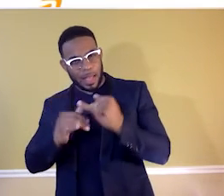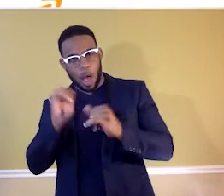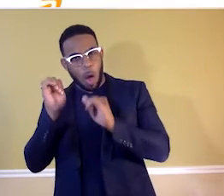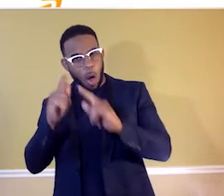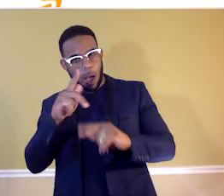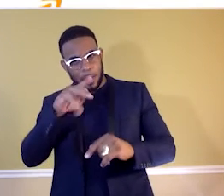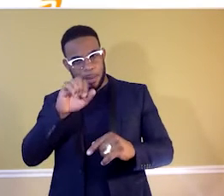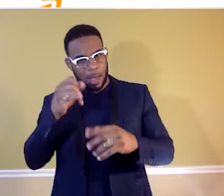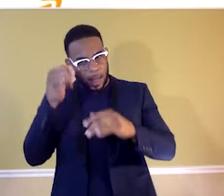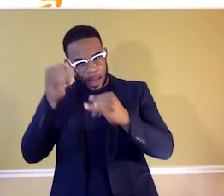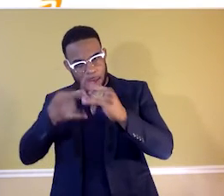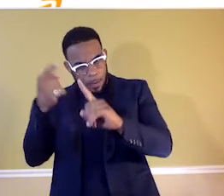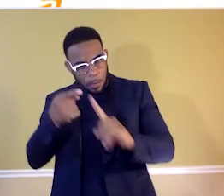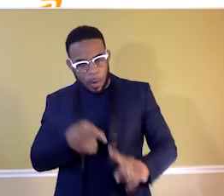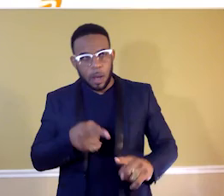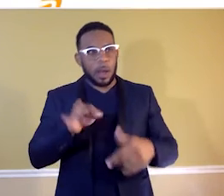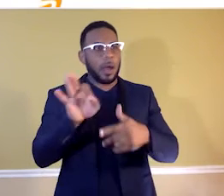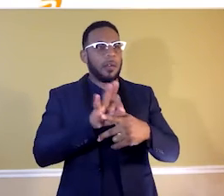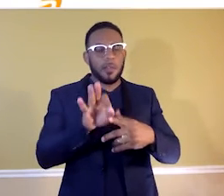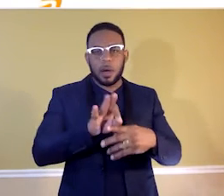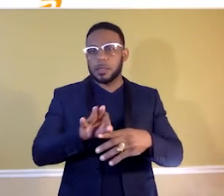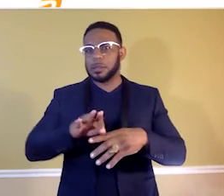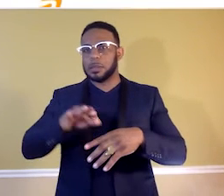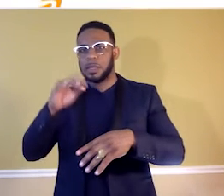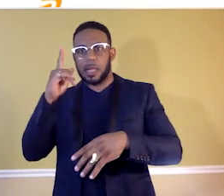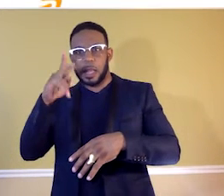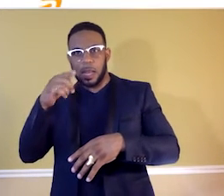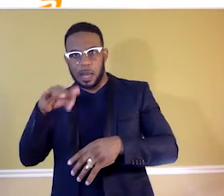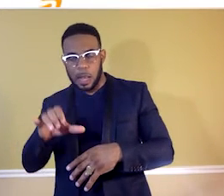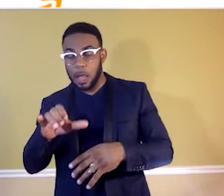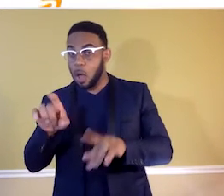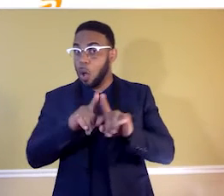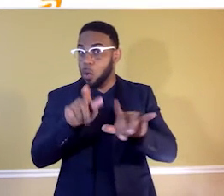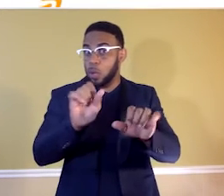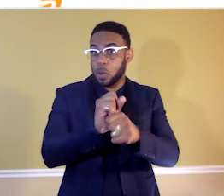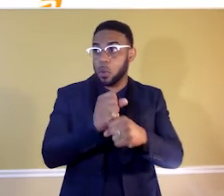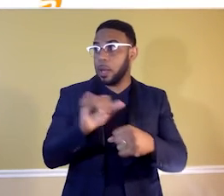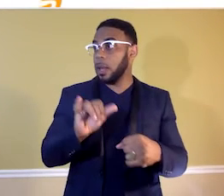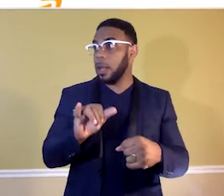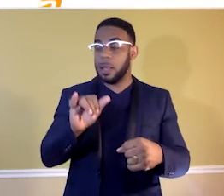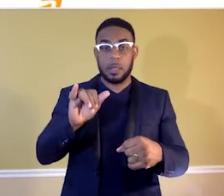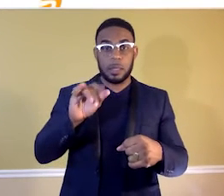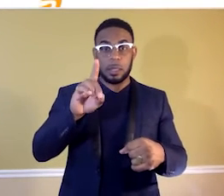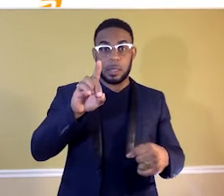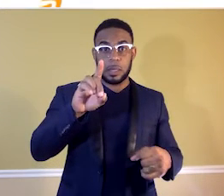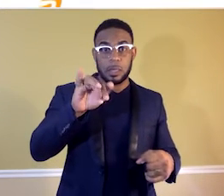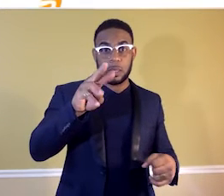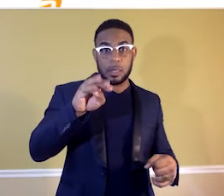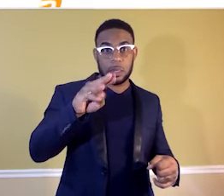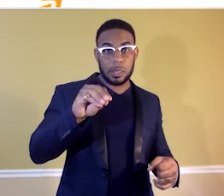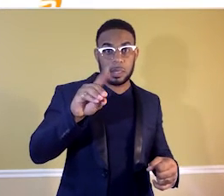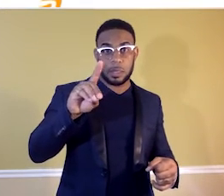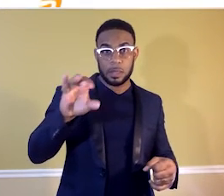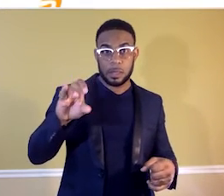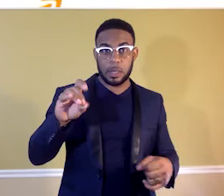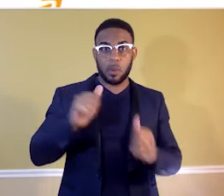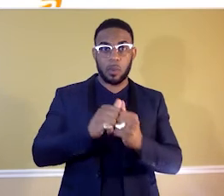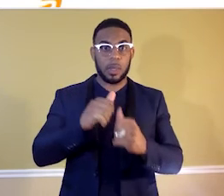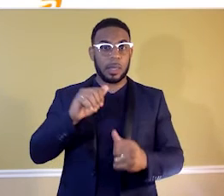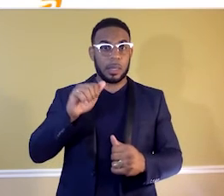endpoints, all your function logic, and you can create like DynamoDB, which is Amazon's